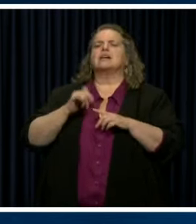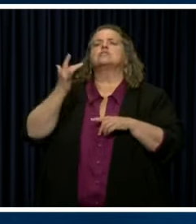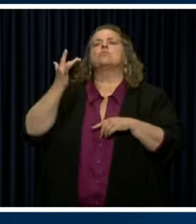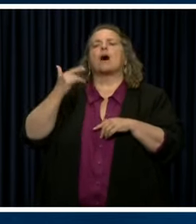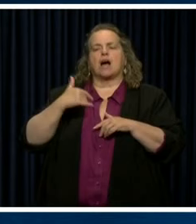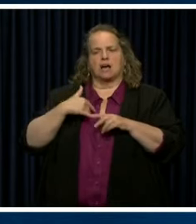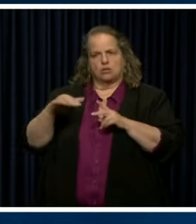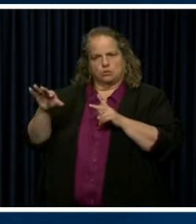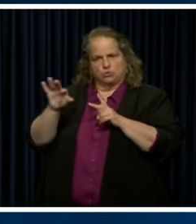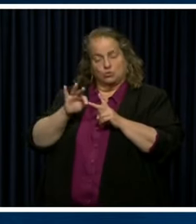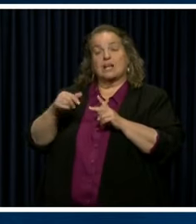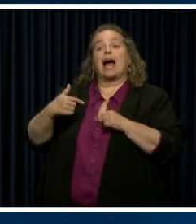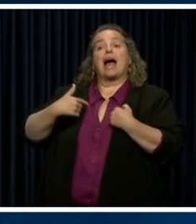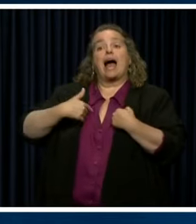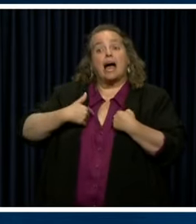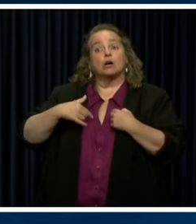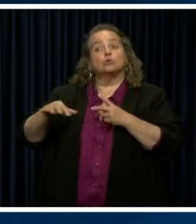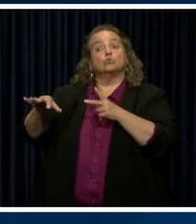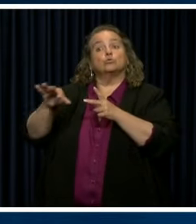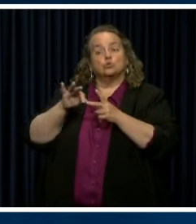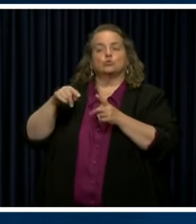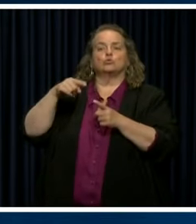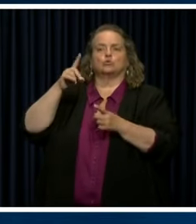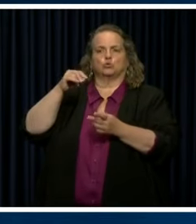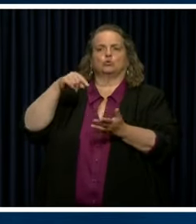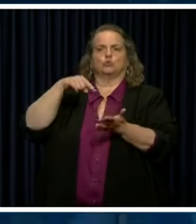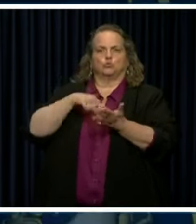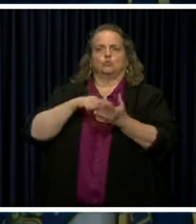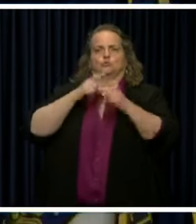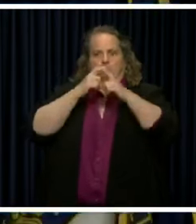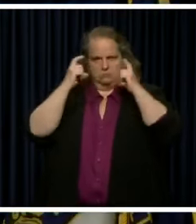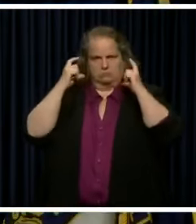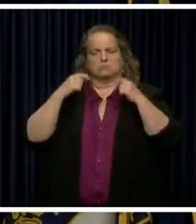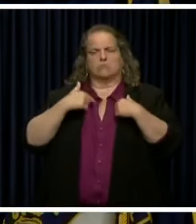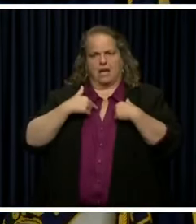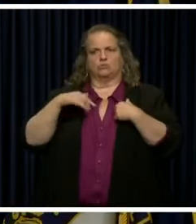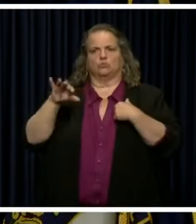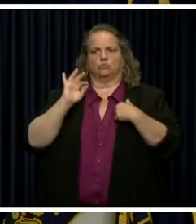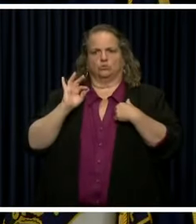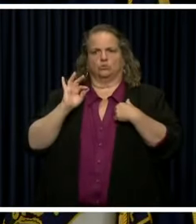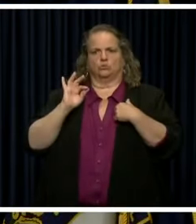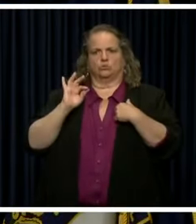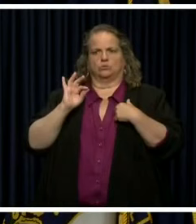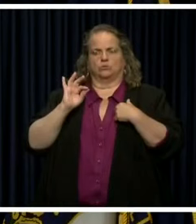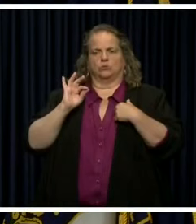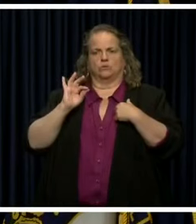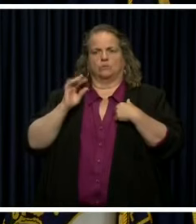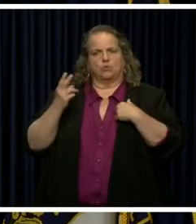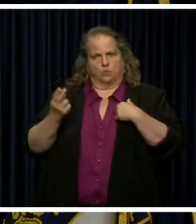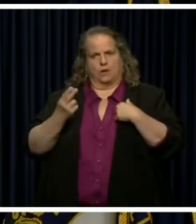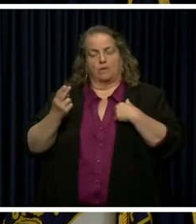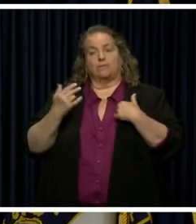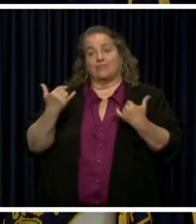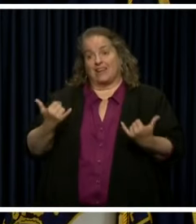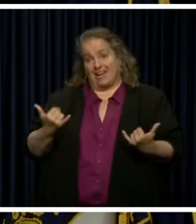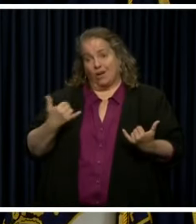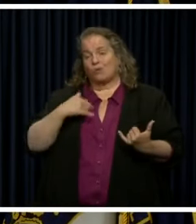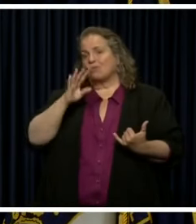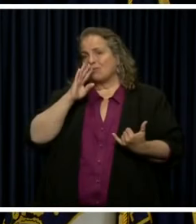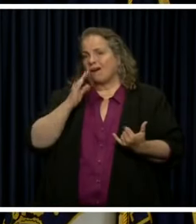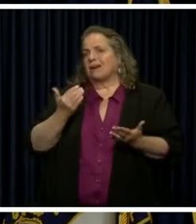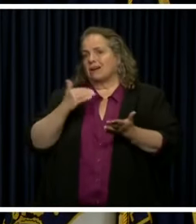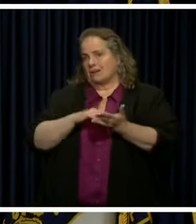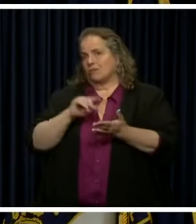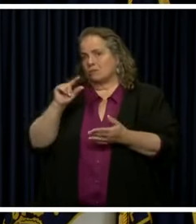choose to do this. And also with, and we'll talk in a minute now, 2 kids suffering from